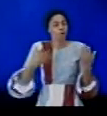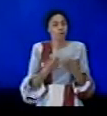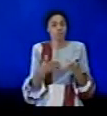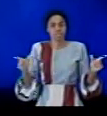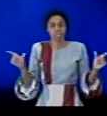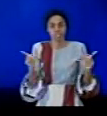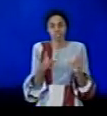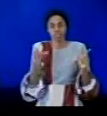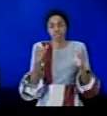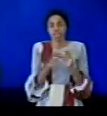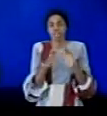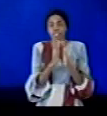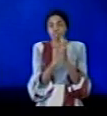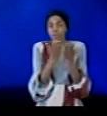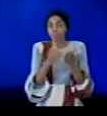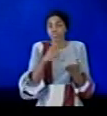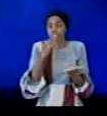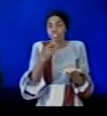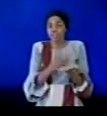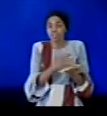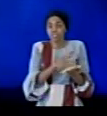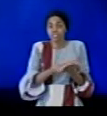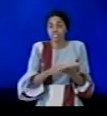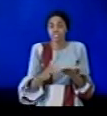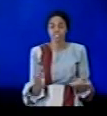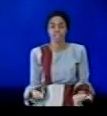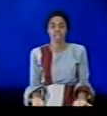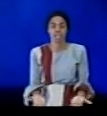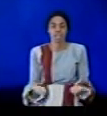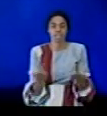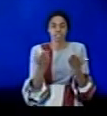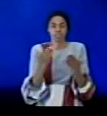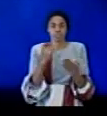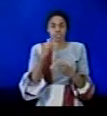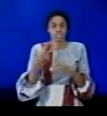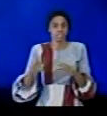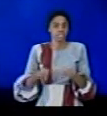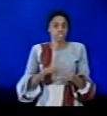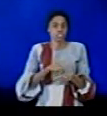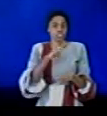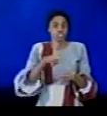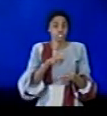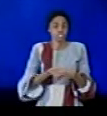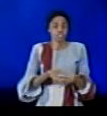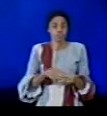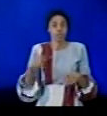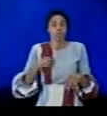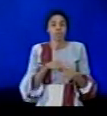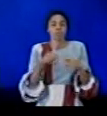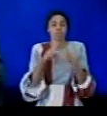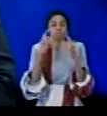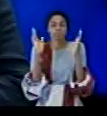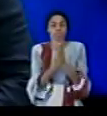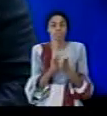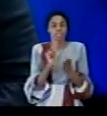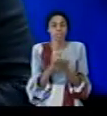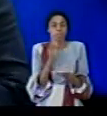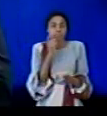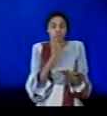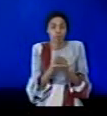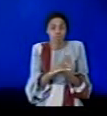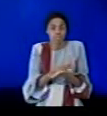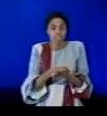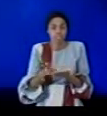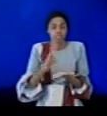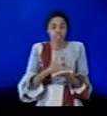prevail. Righteousness exalts a nation. Let's pray that the righteousness, godly righteousness, will